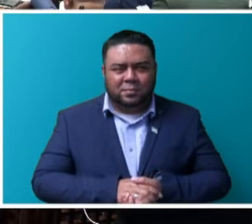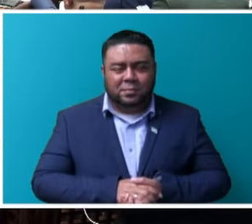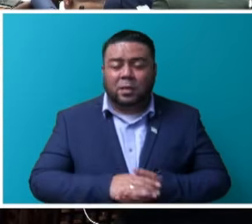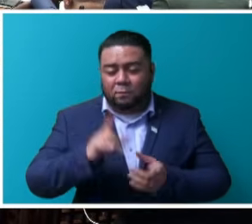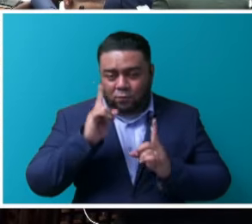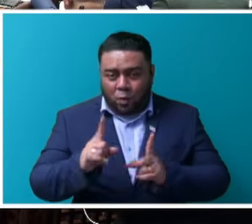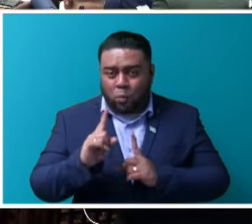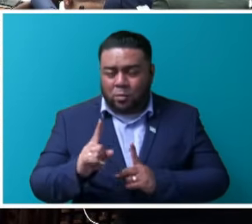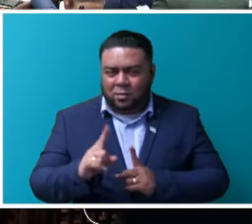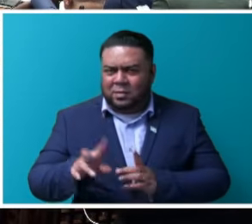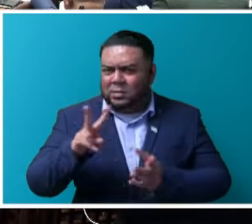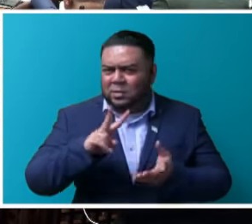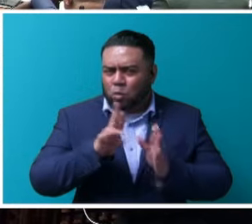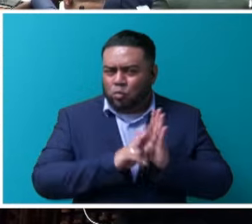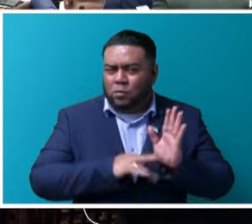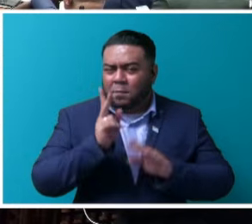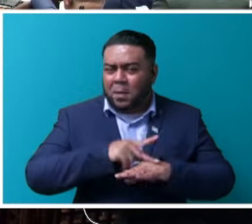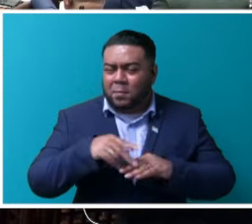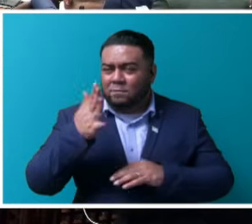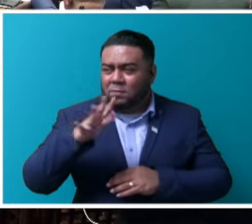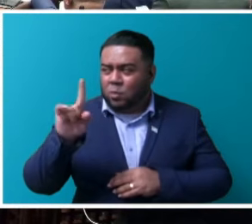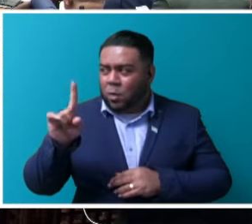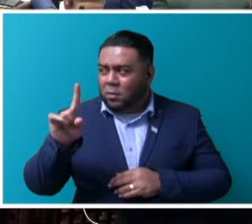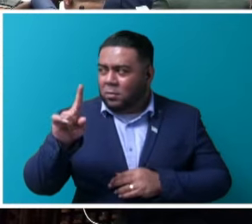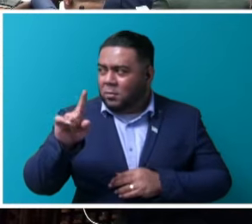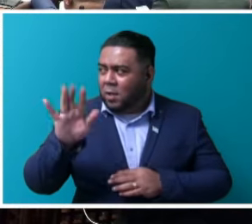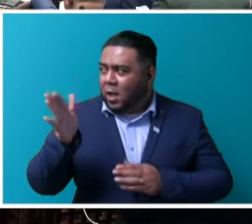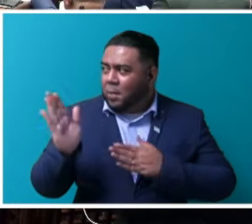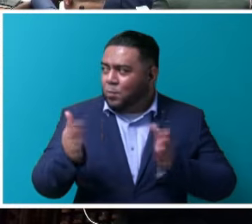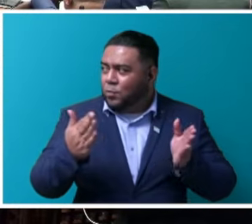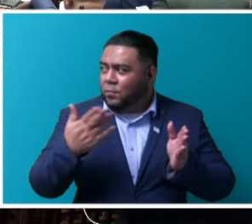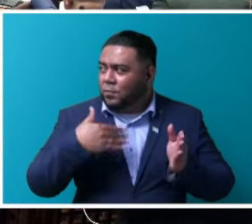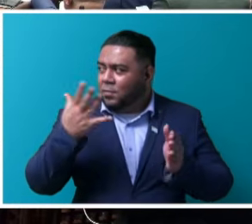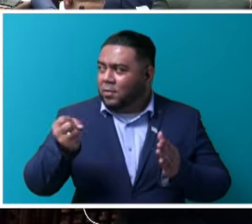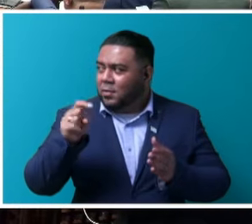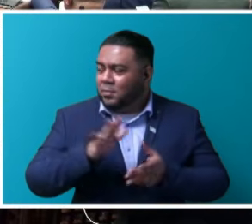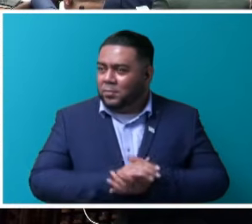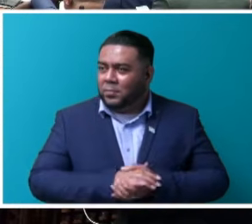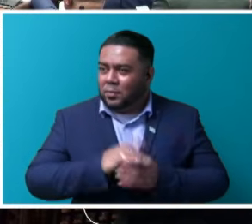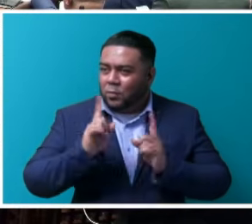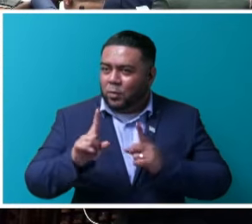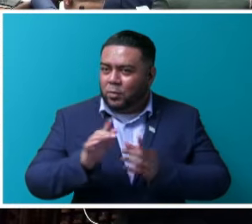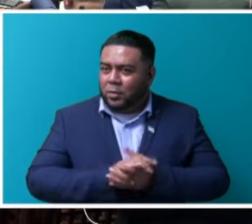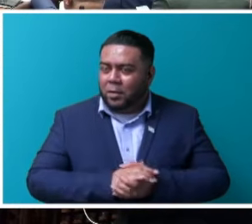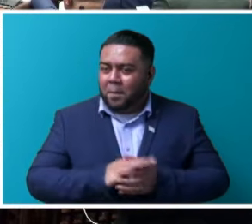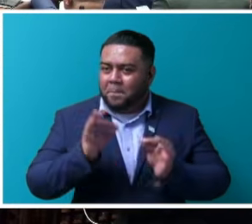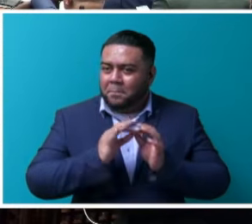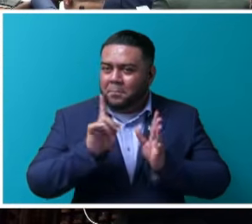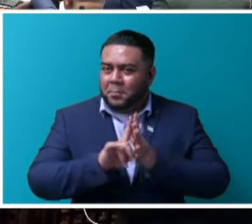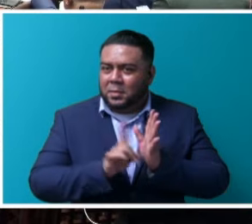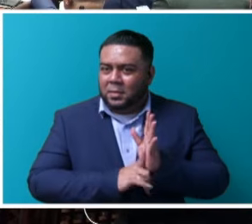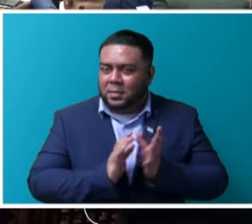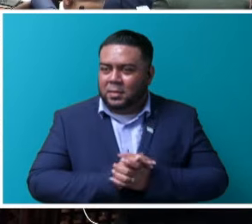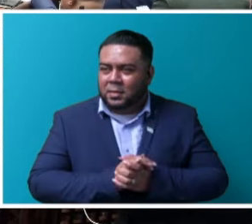Pursuant to Standing Order 51, I move that the following consequential bills for the